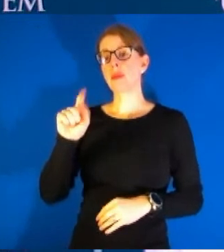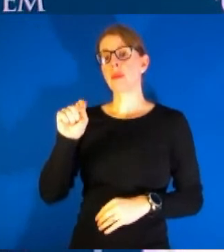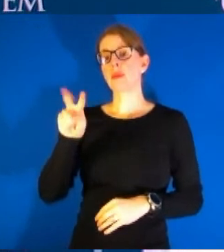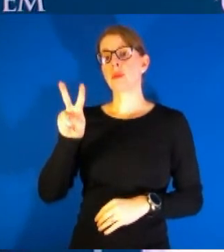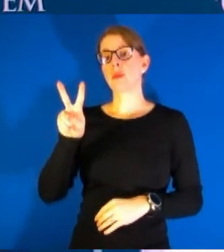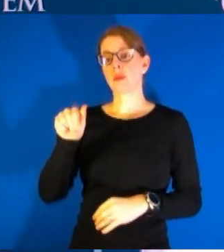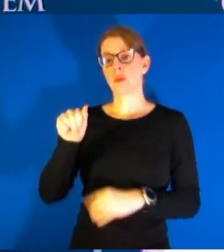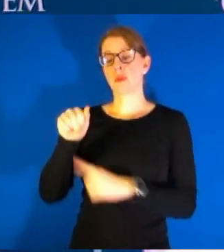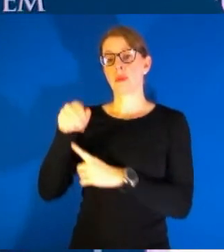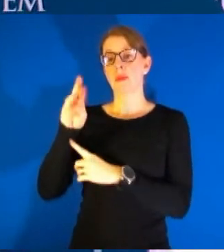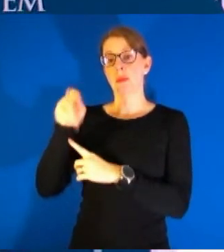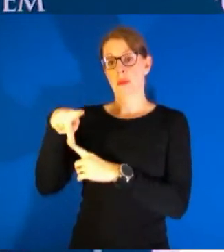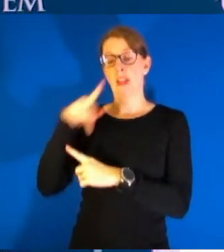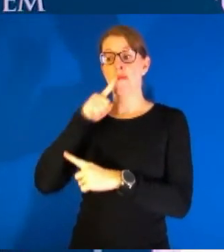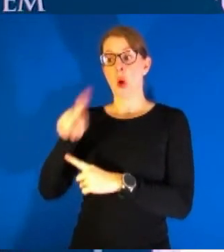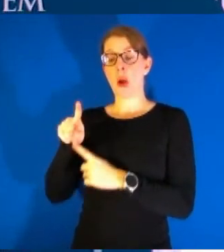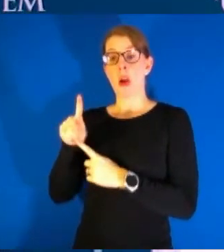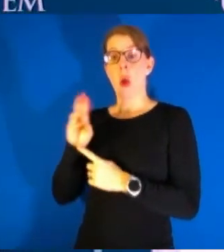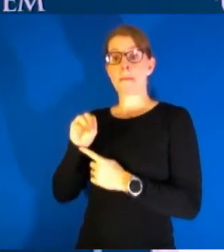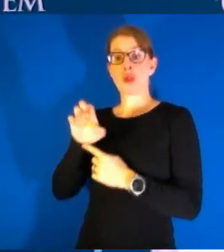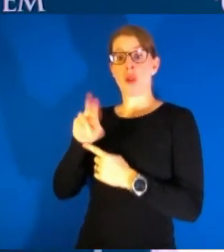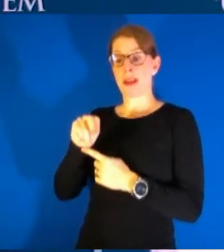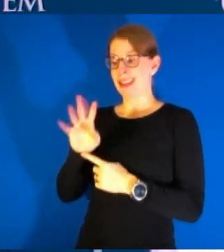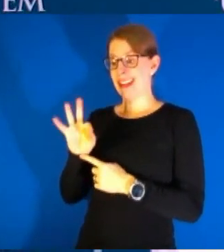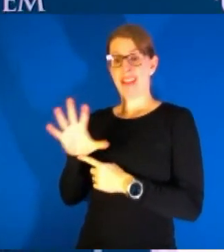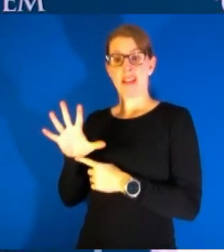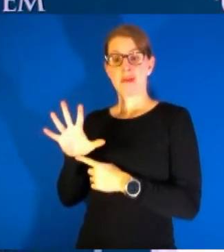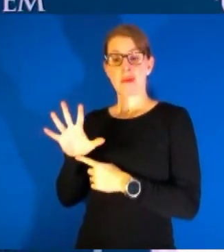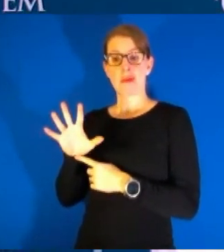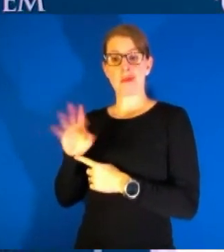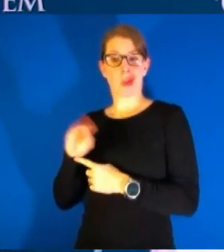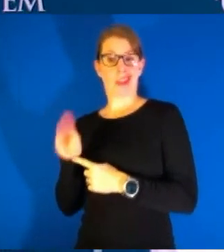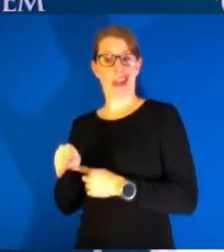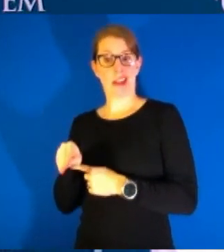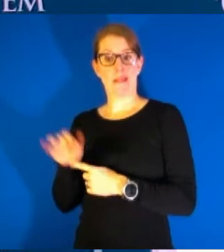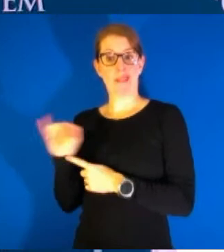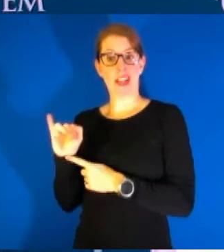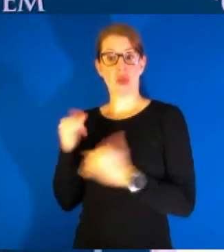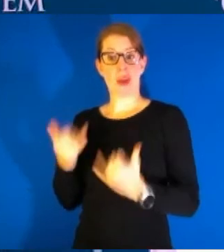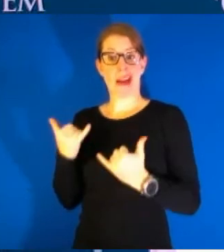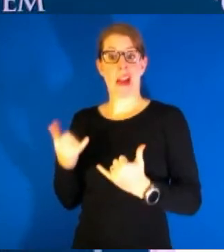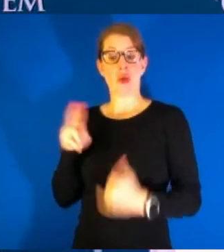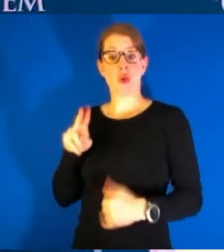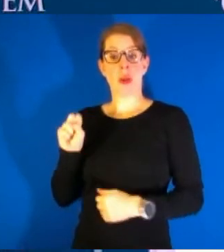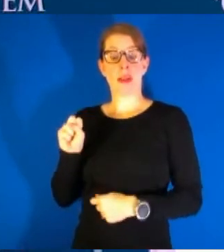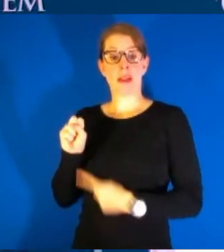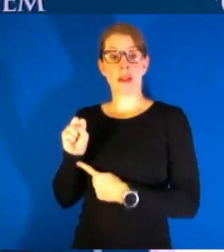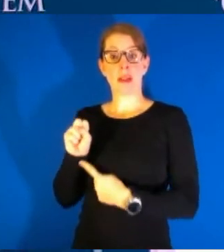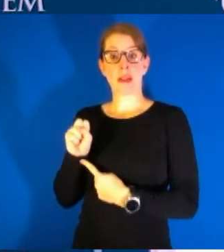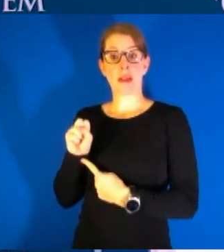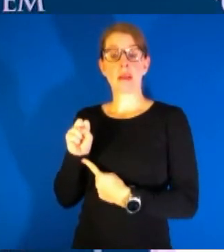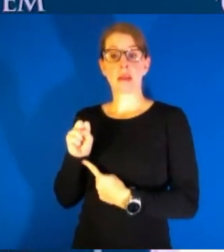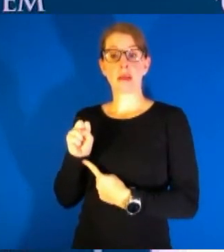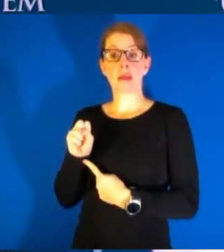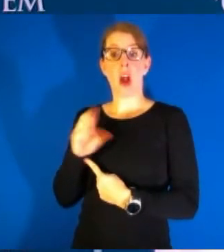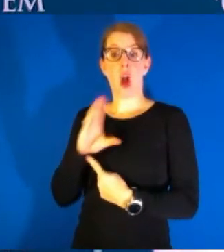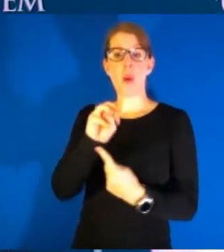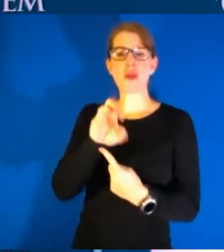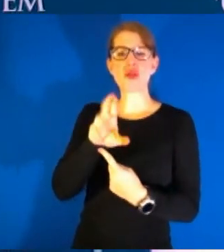The others, and because 99.5% of infections right now in the United States are